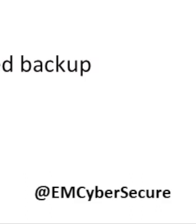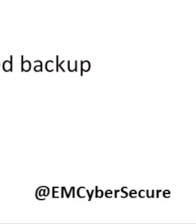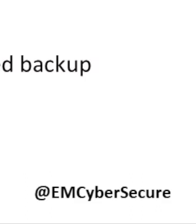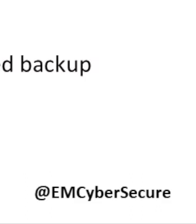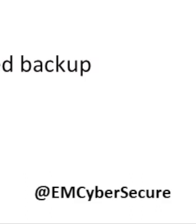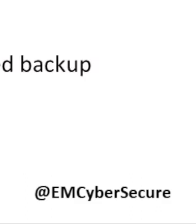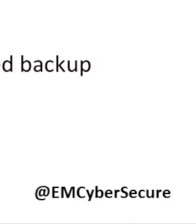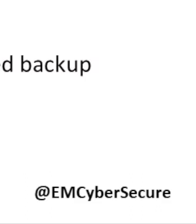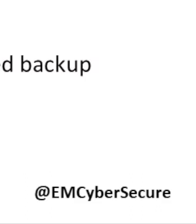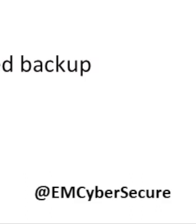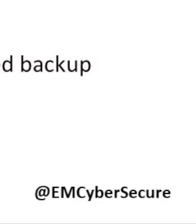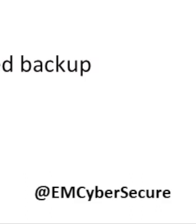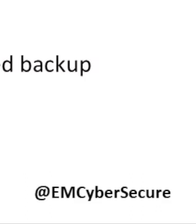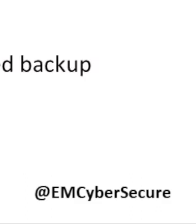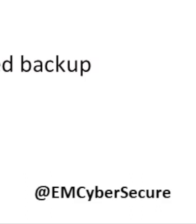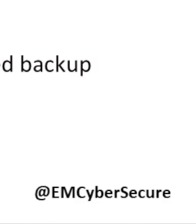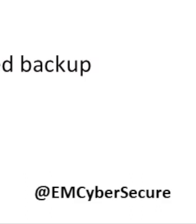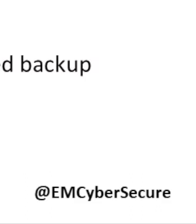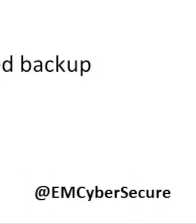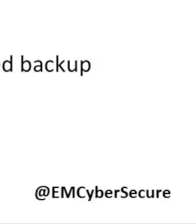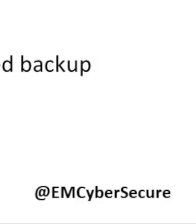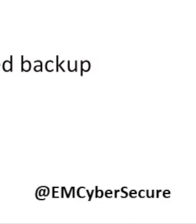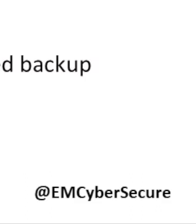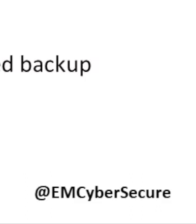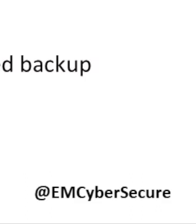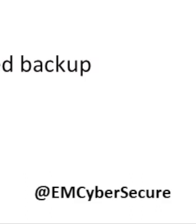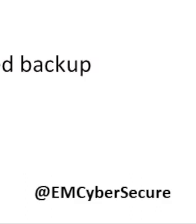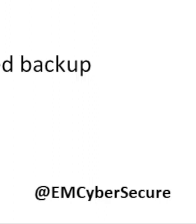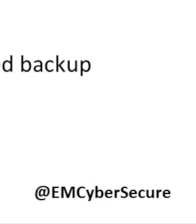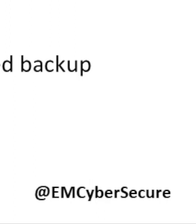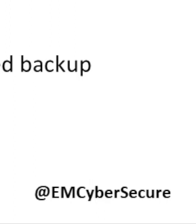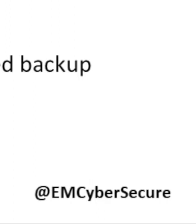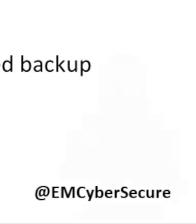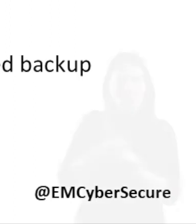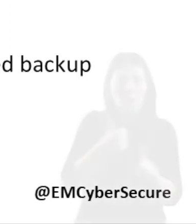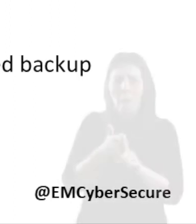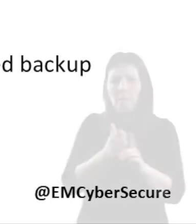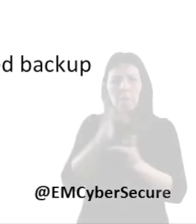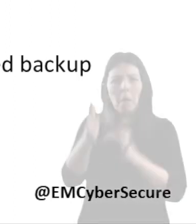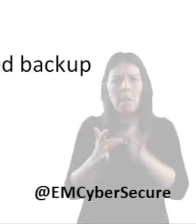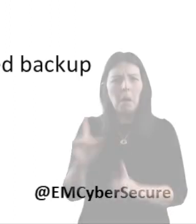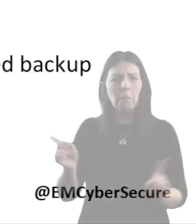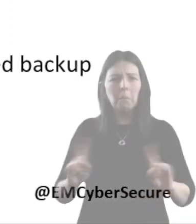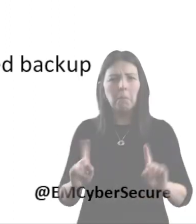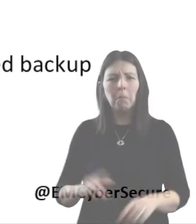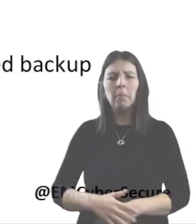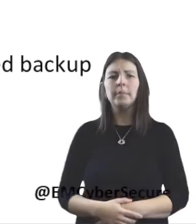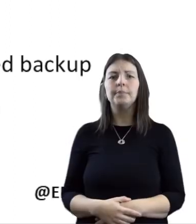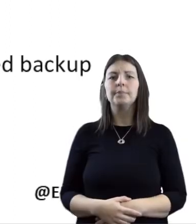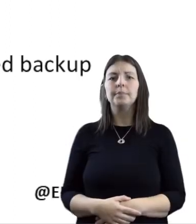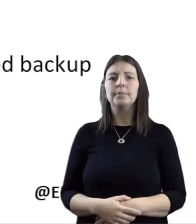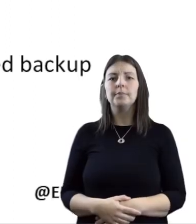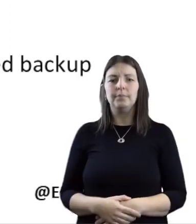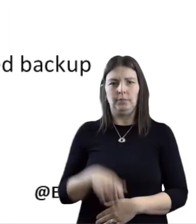You might be wondering what backups have to do with online security. While it doesn't make you more secure, it does act as an